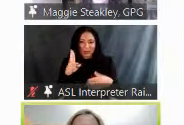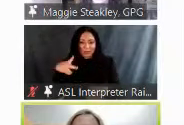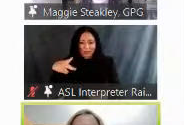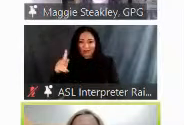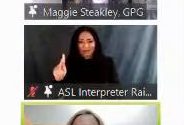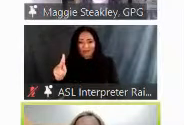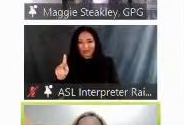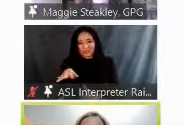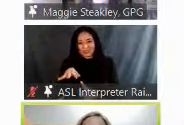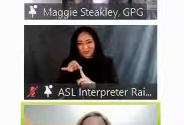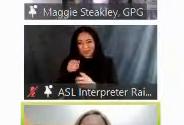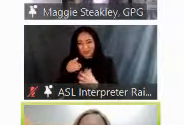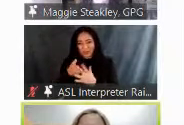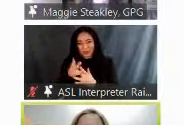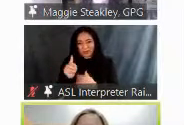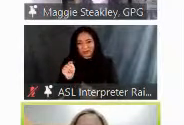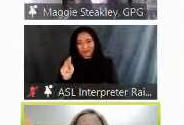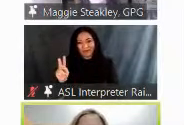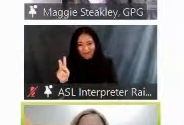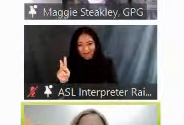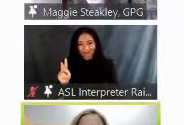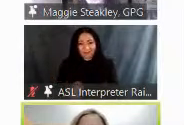TK?